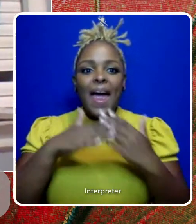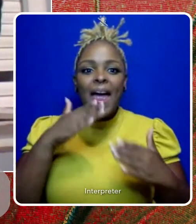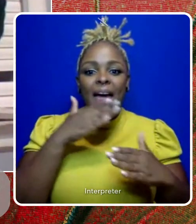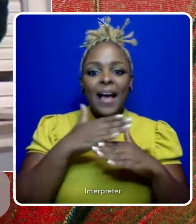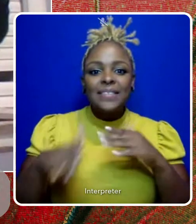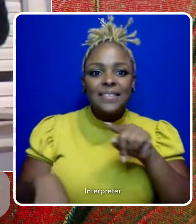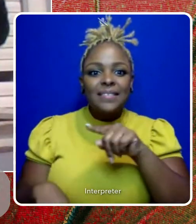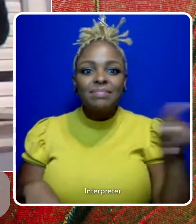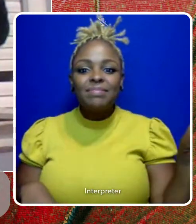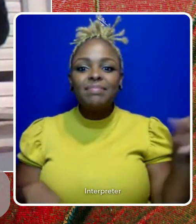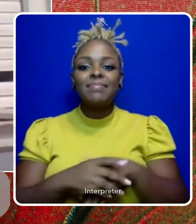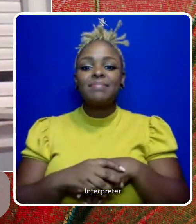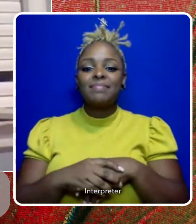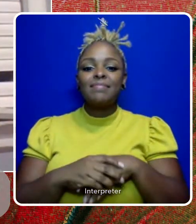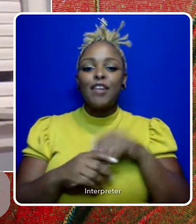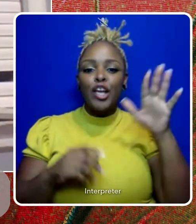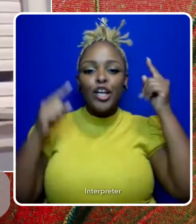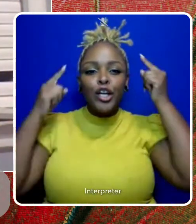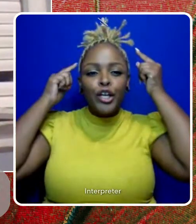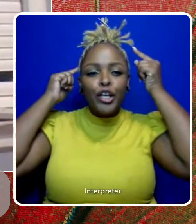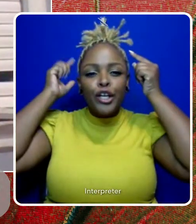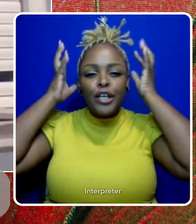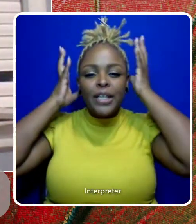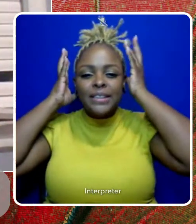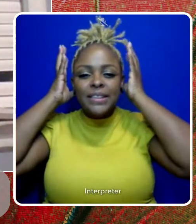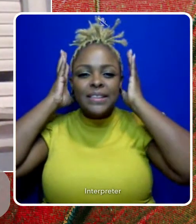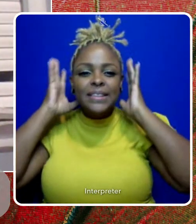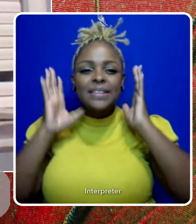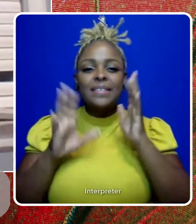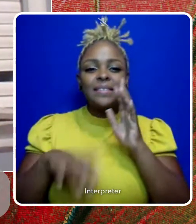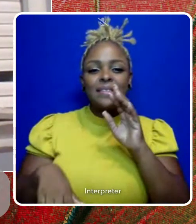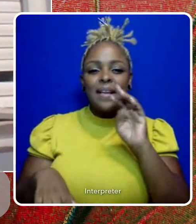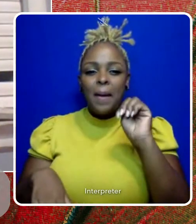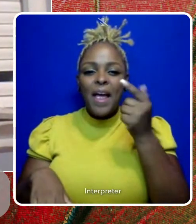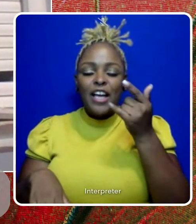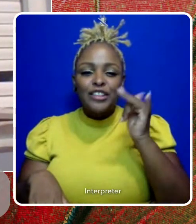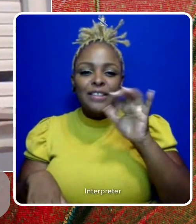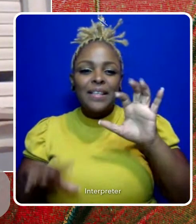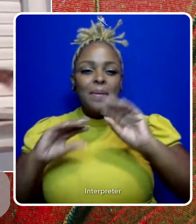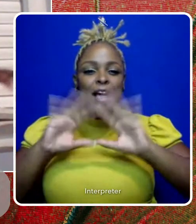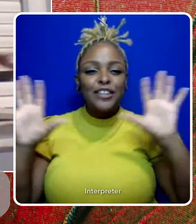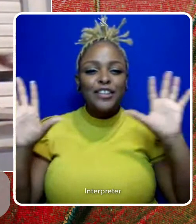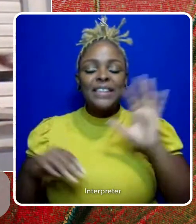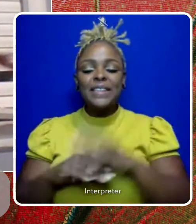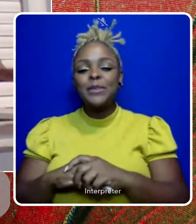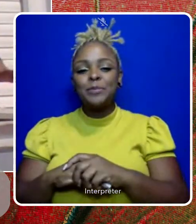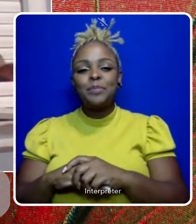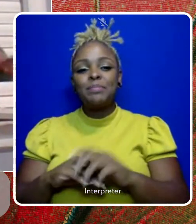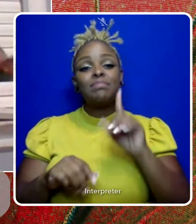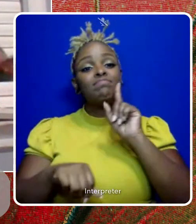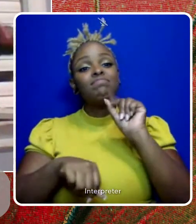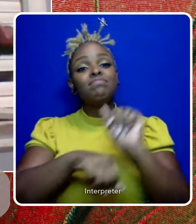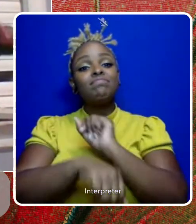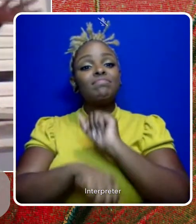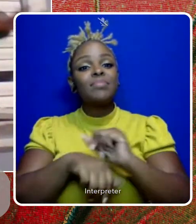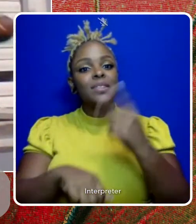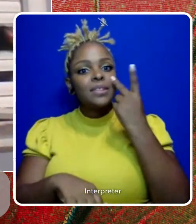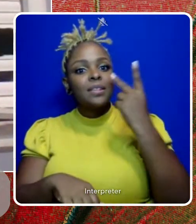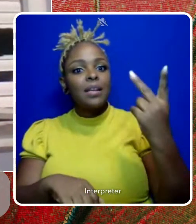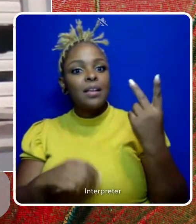magic. In uprooted soil, growing lawyers and